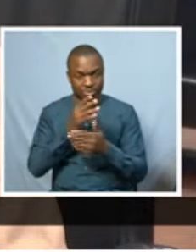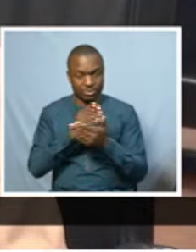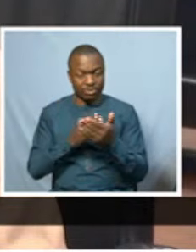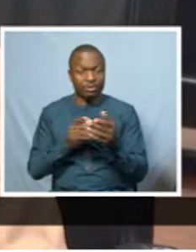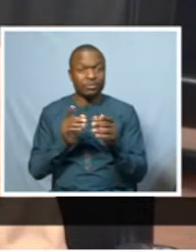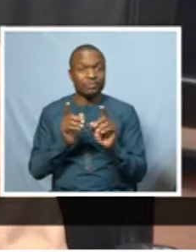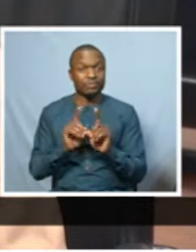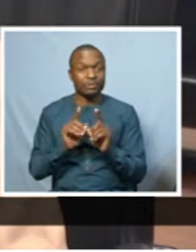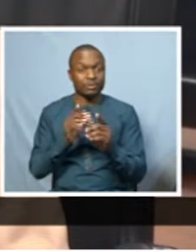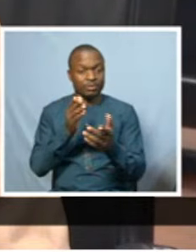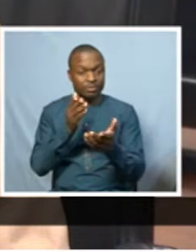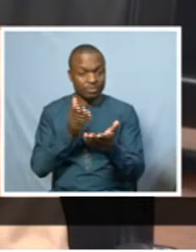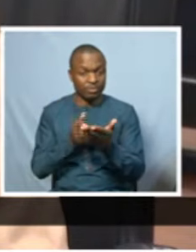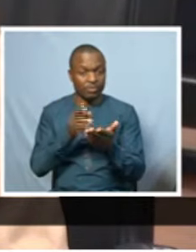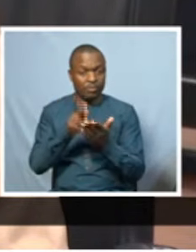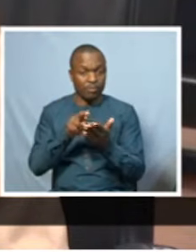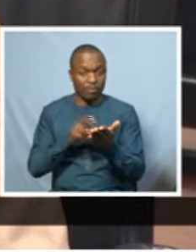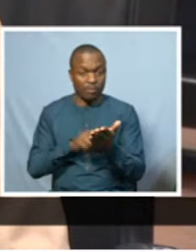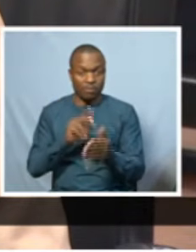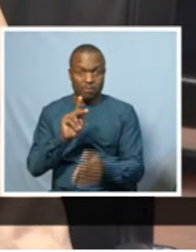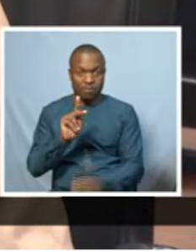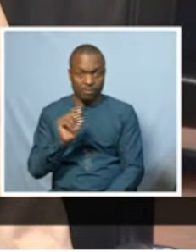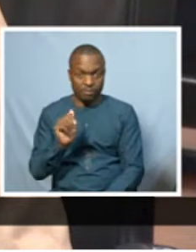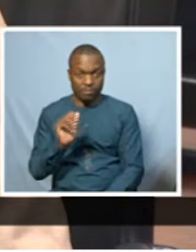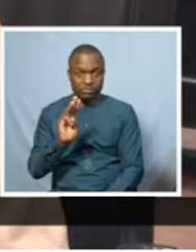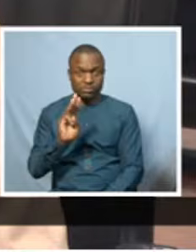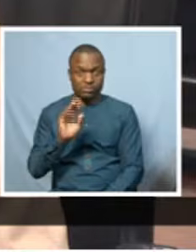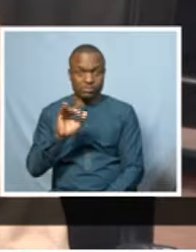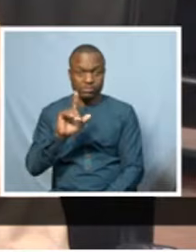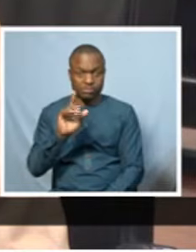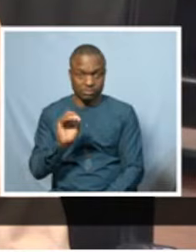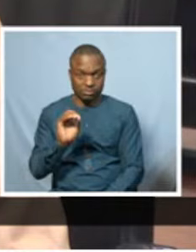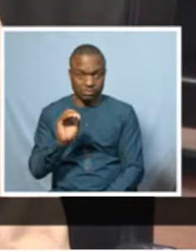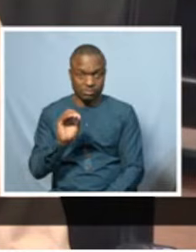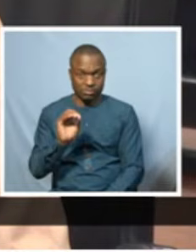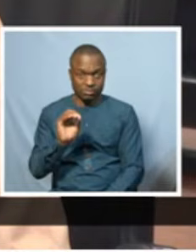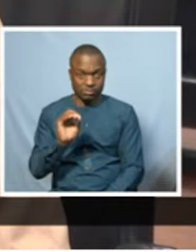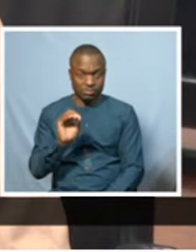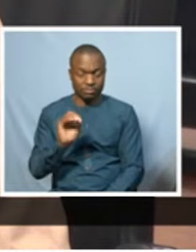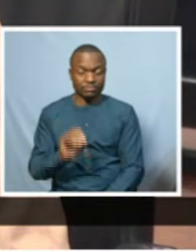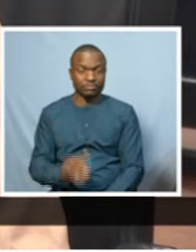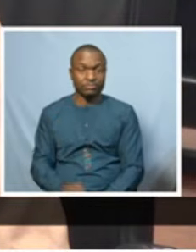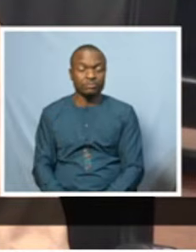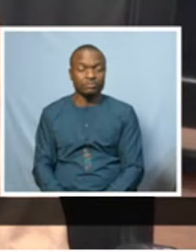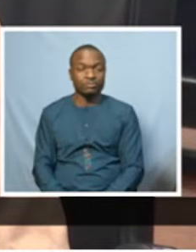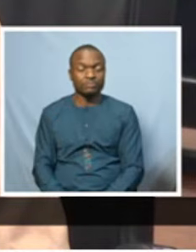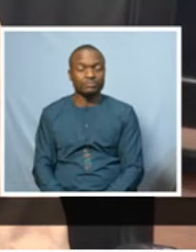in this report is Kawilo. Then the other one is Kawila. It's Kawilo somewhere.